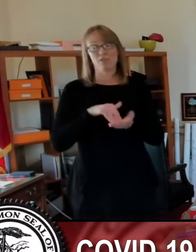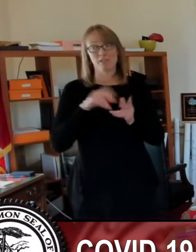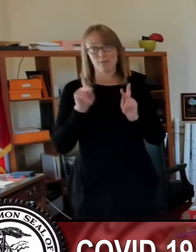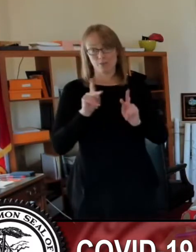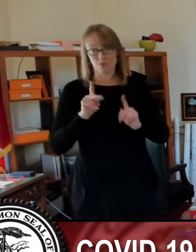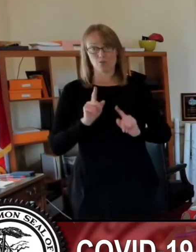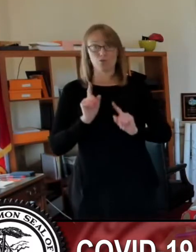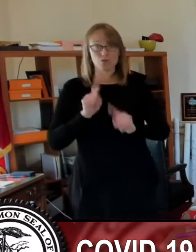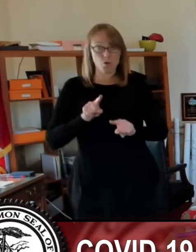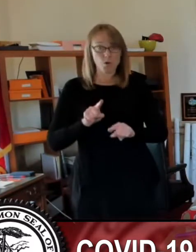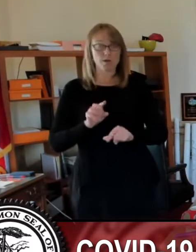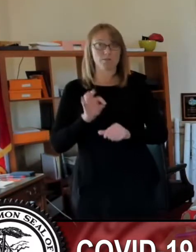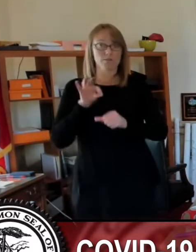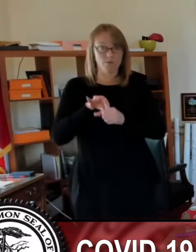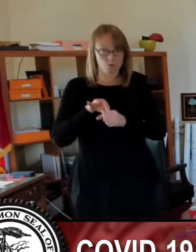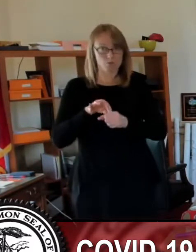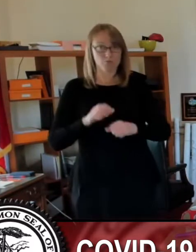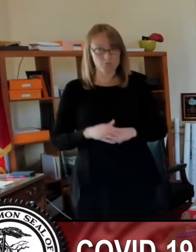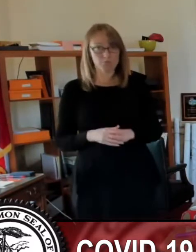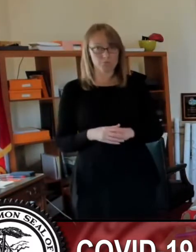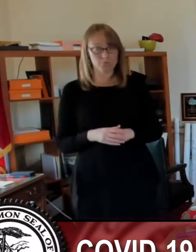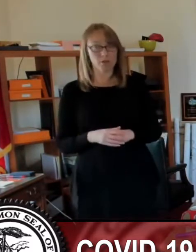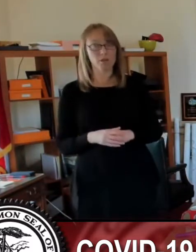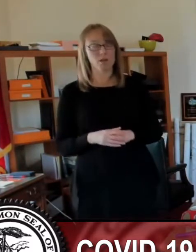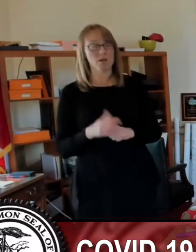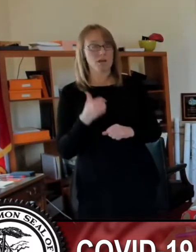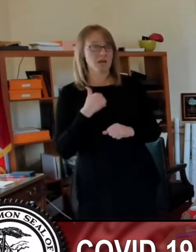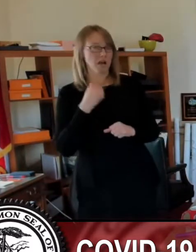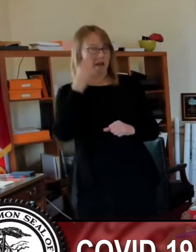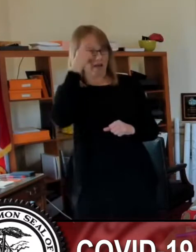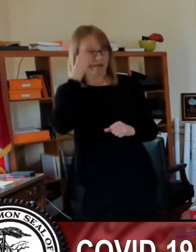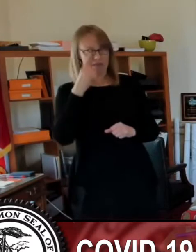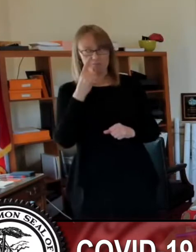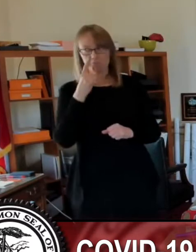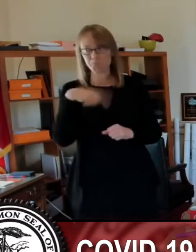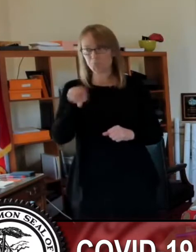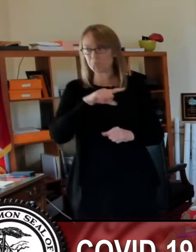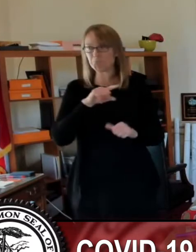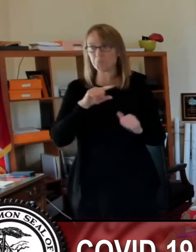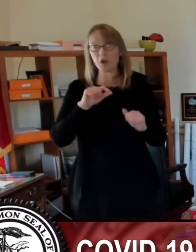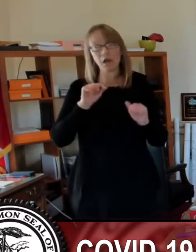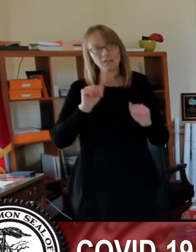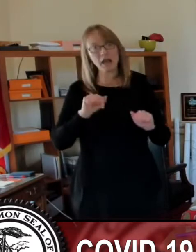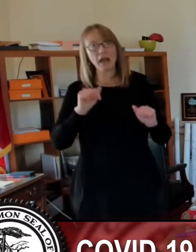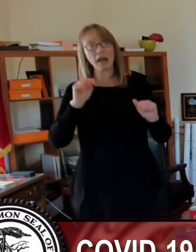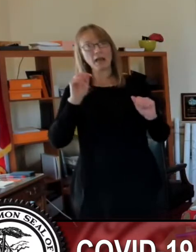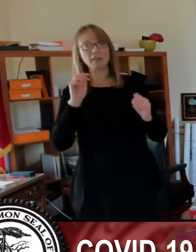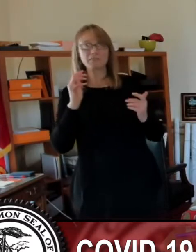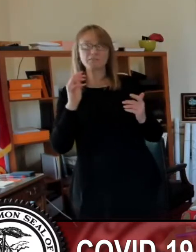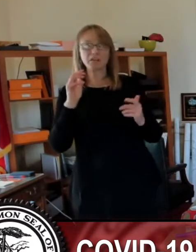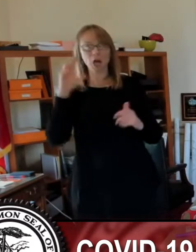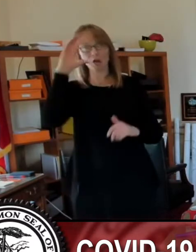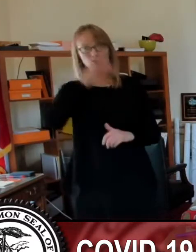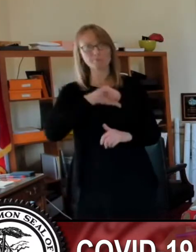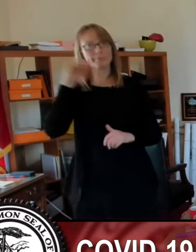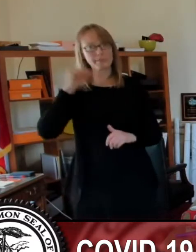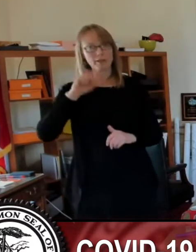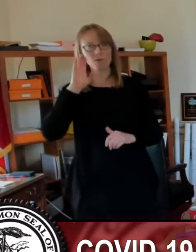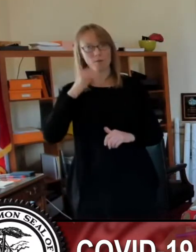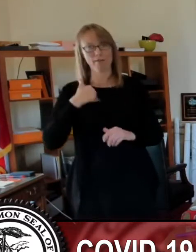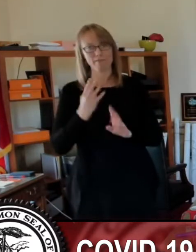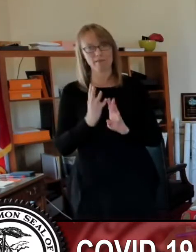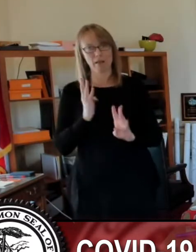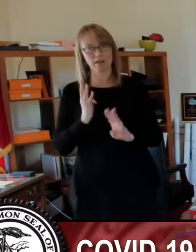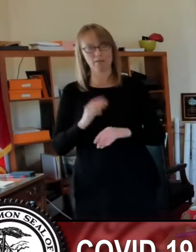voting tomorrow. So I think you can expect certainly some lines, particularly because this is a very long